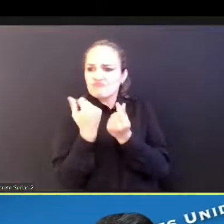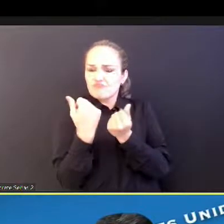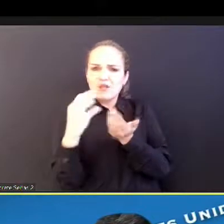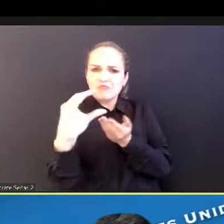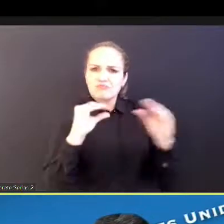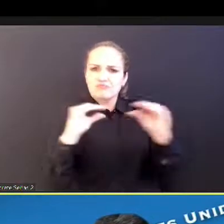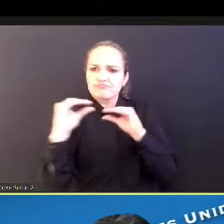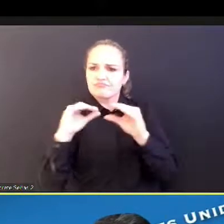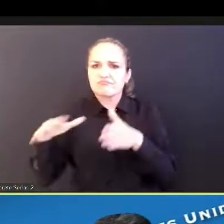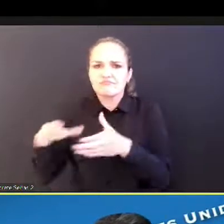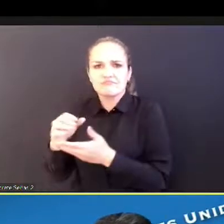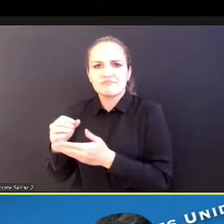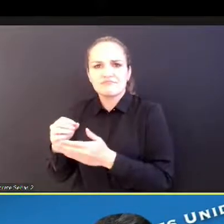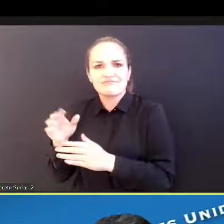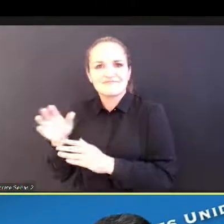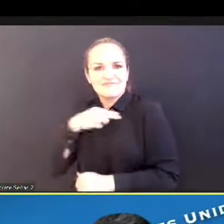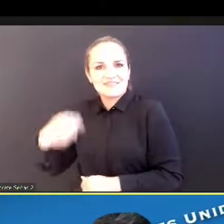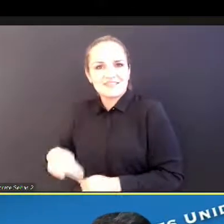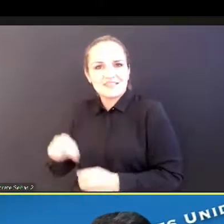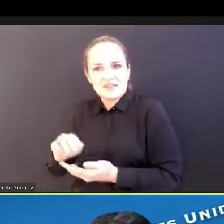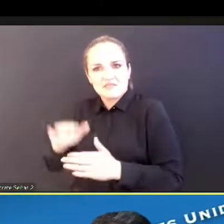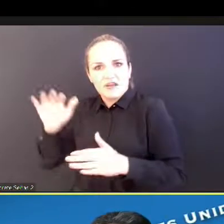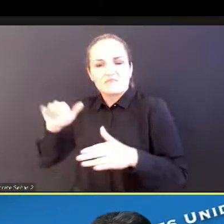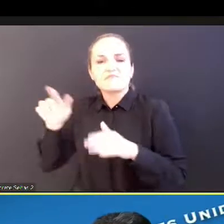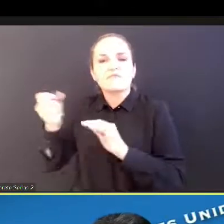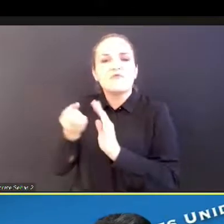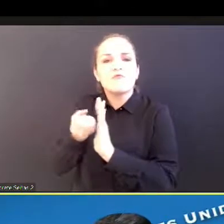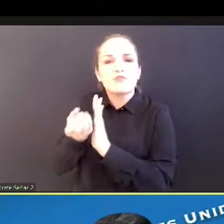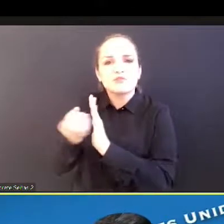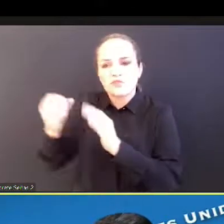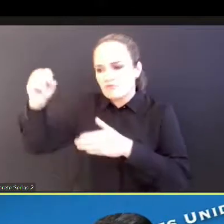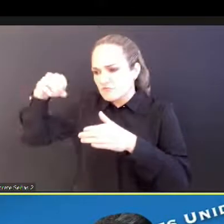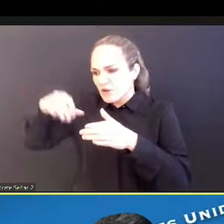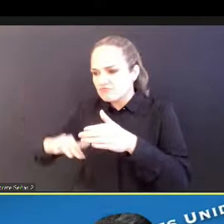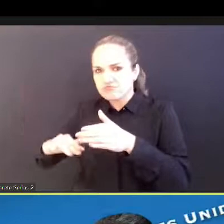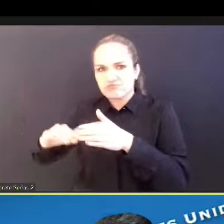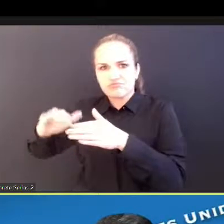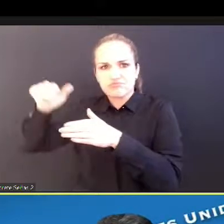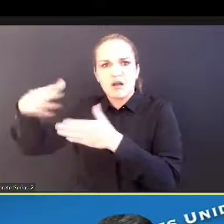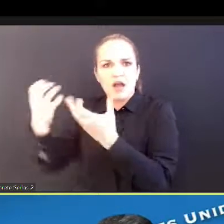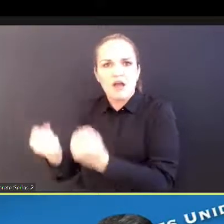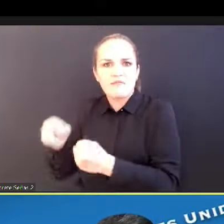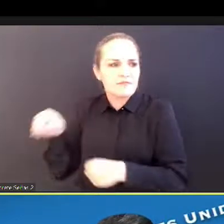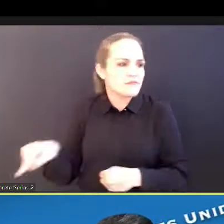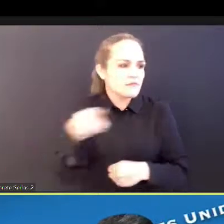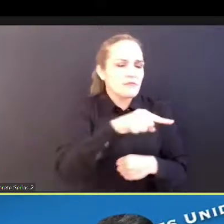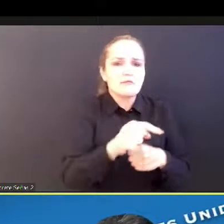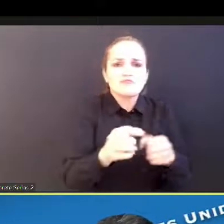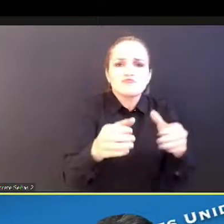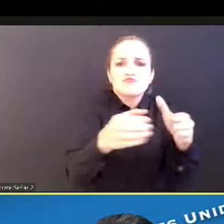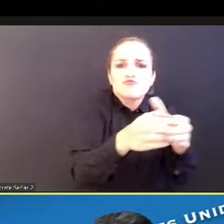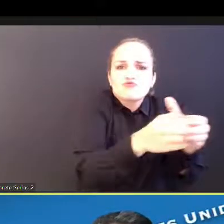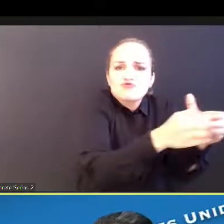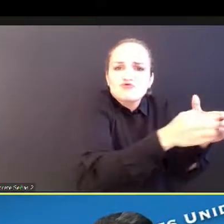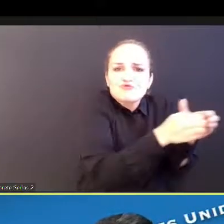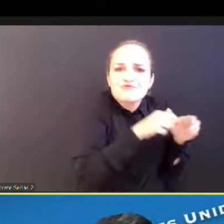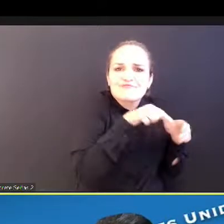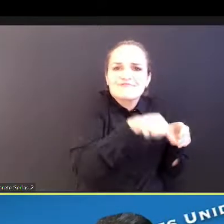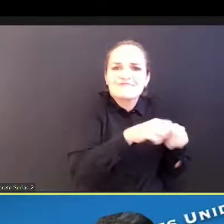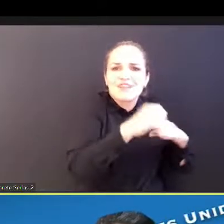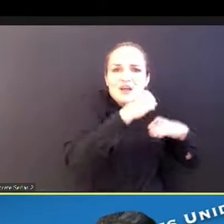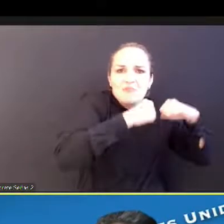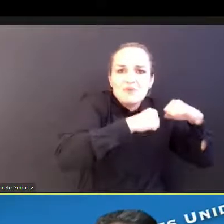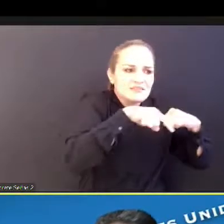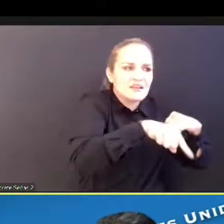scalability, governments requires data to be stored locally for other reasons because they